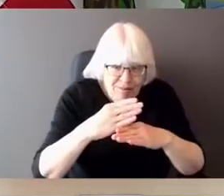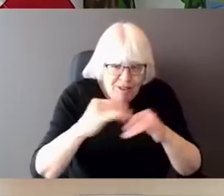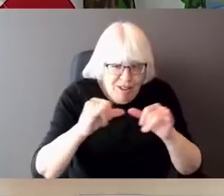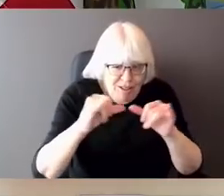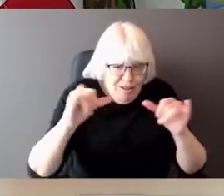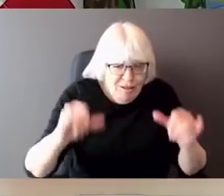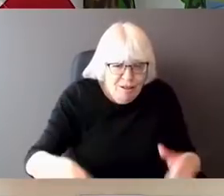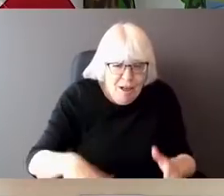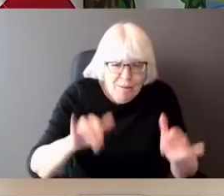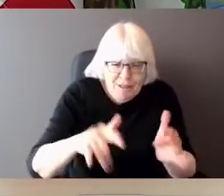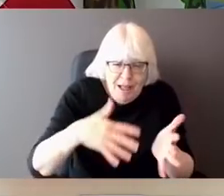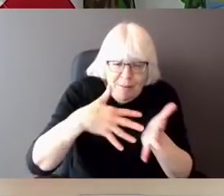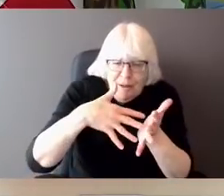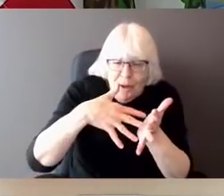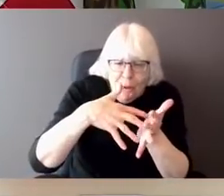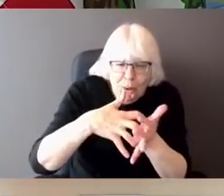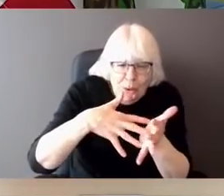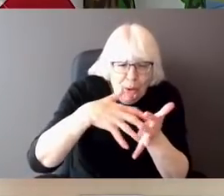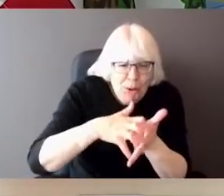the